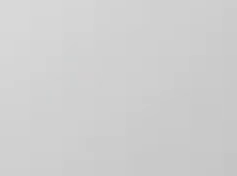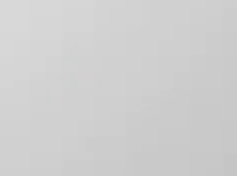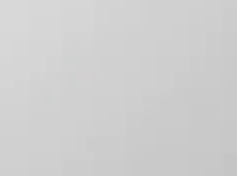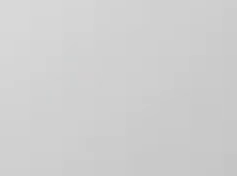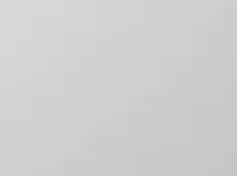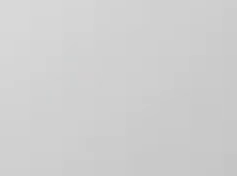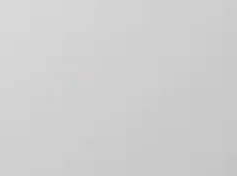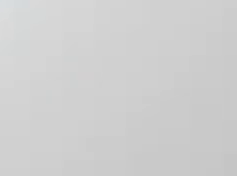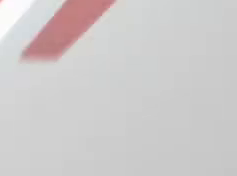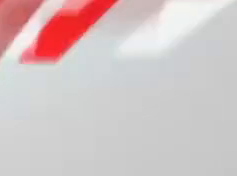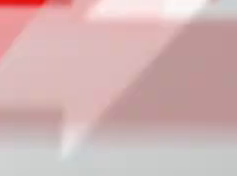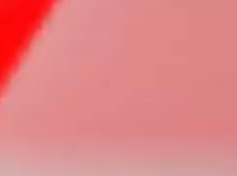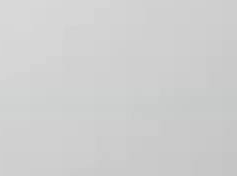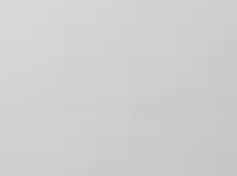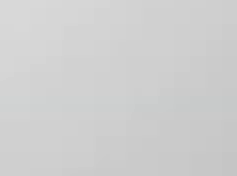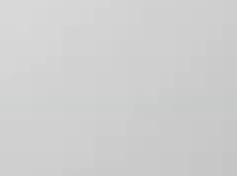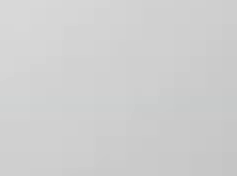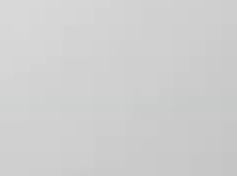Stories.